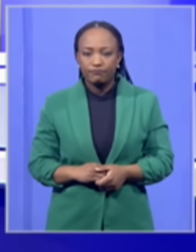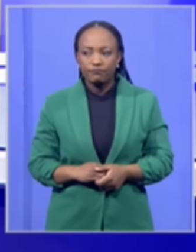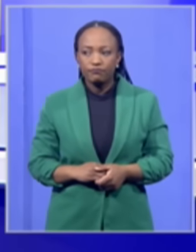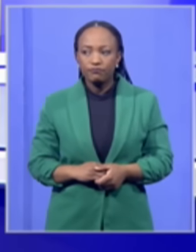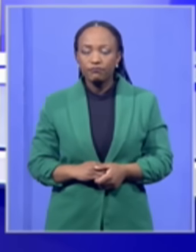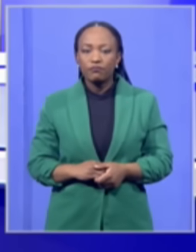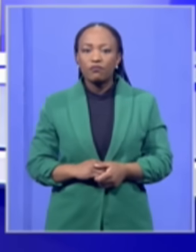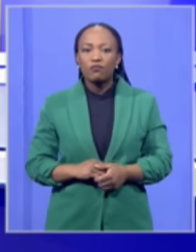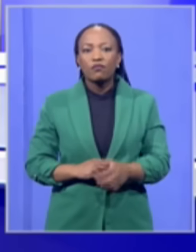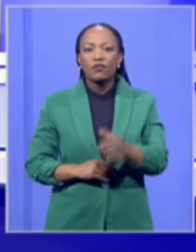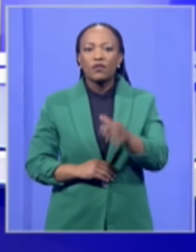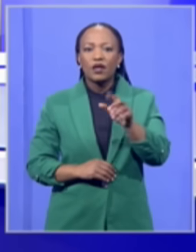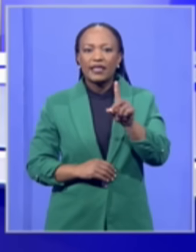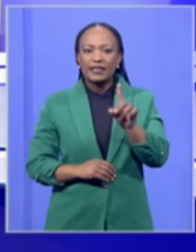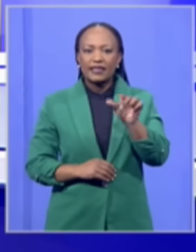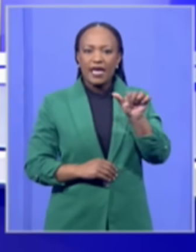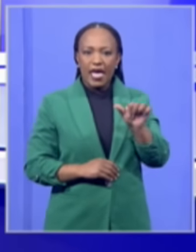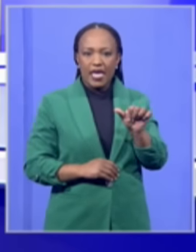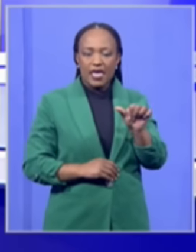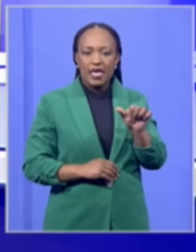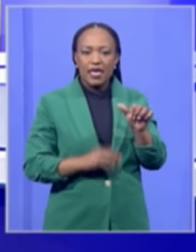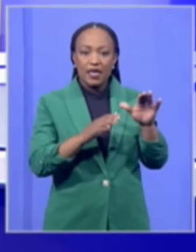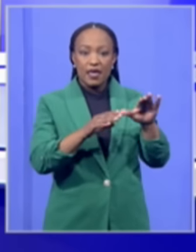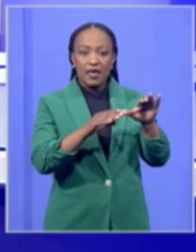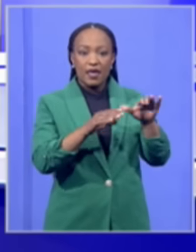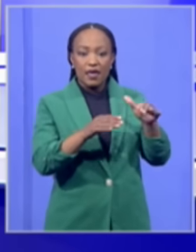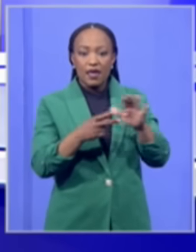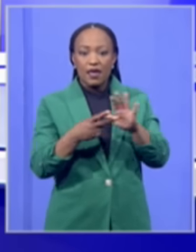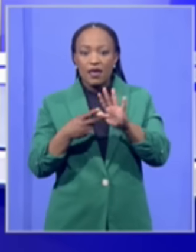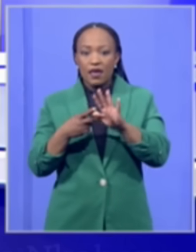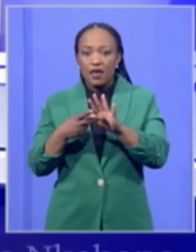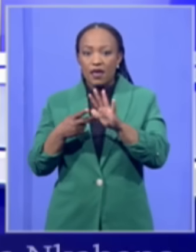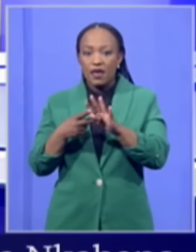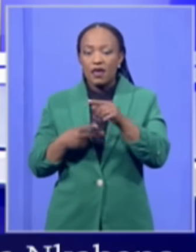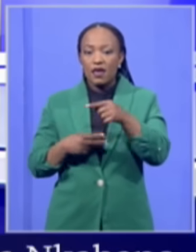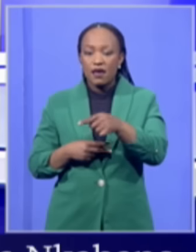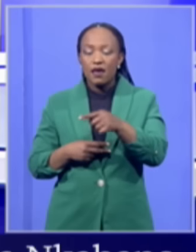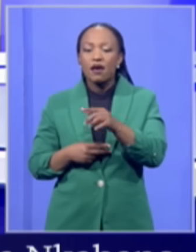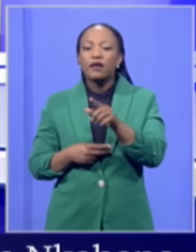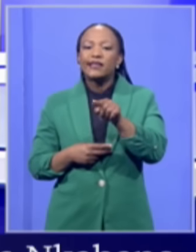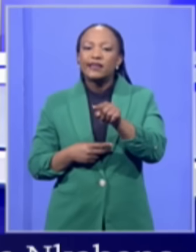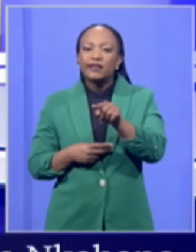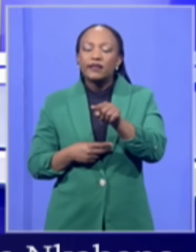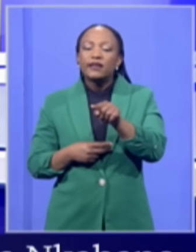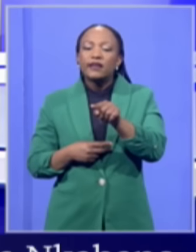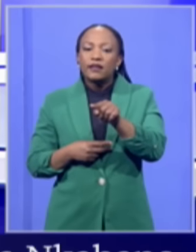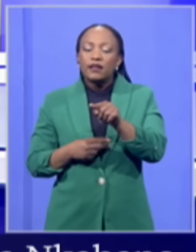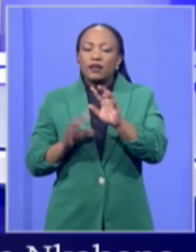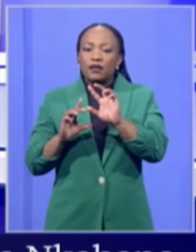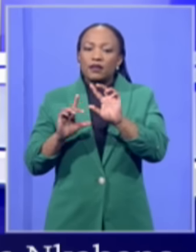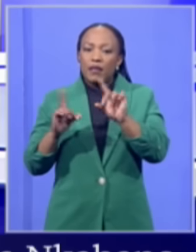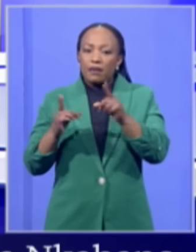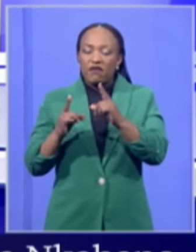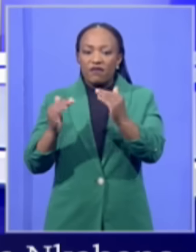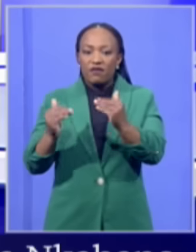Mokgatlo wa Democratic Alliance o butše molato wa bosenyo kgahlanong le tona ya thuto ya godimo le tlhahlo Ngaka Nobuhle Ngabane